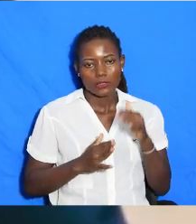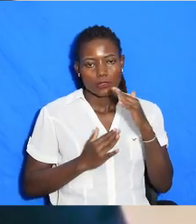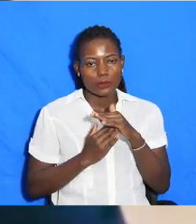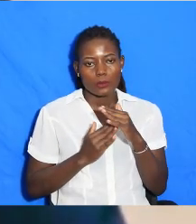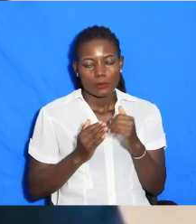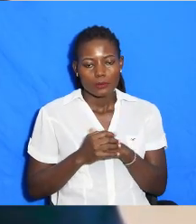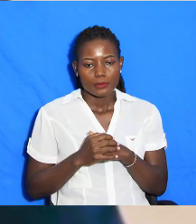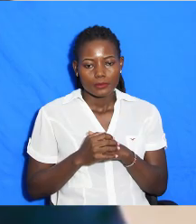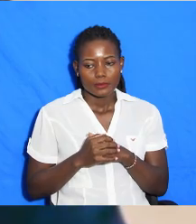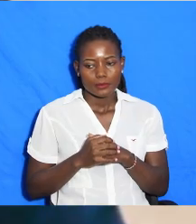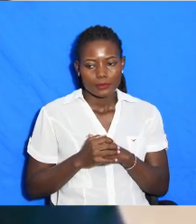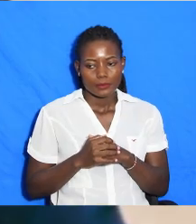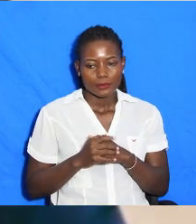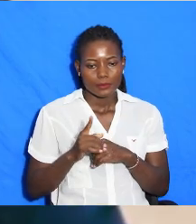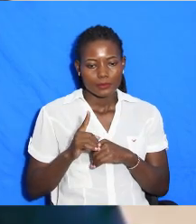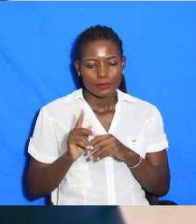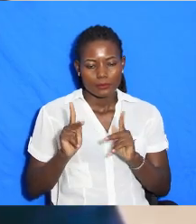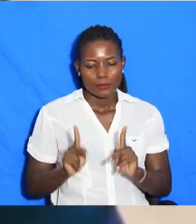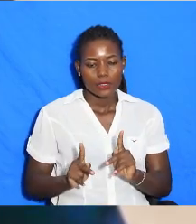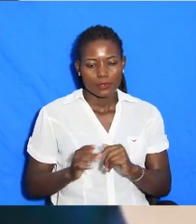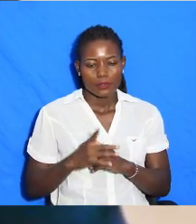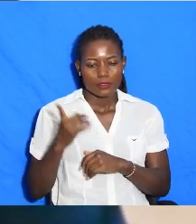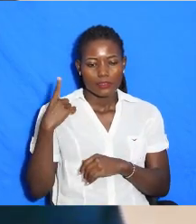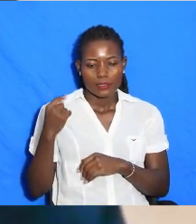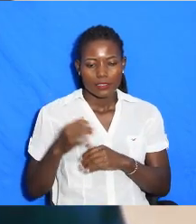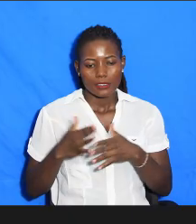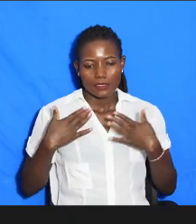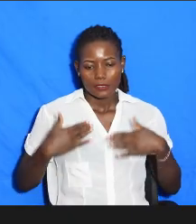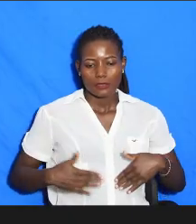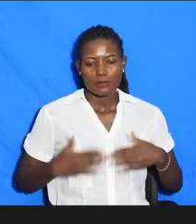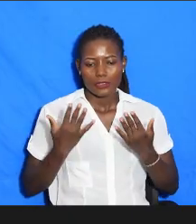Okay. This could be a little bit personal. What's your current body weight?